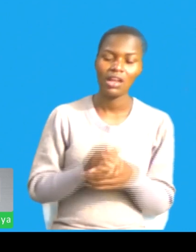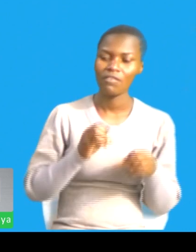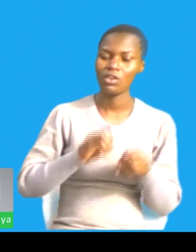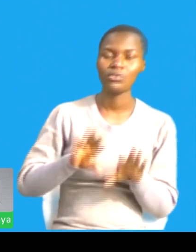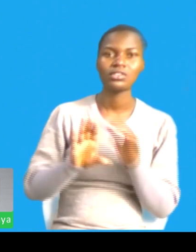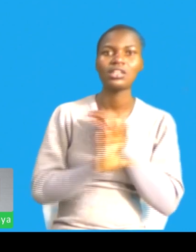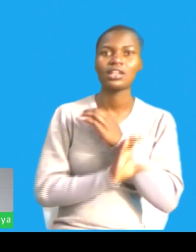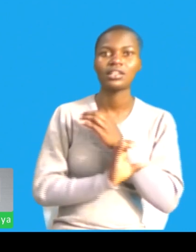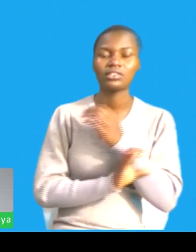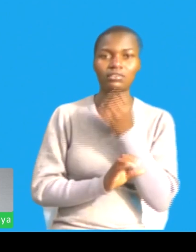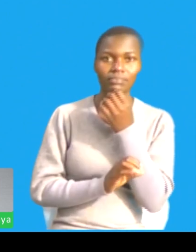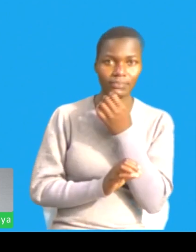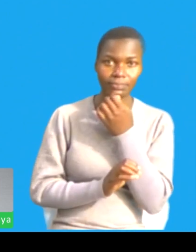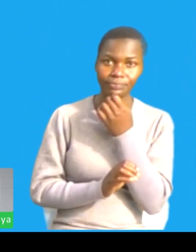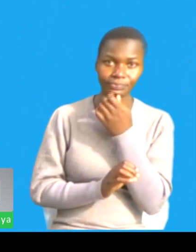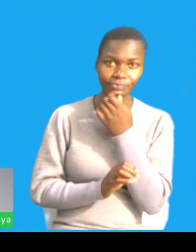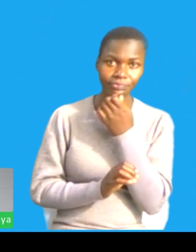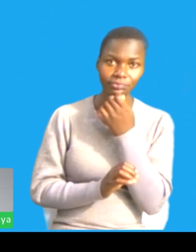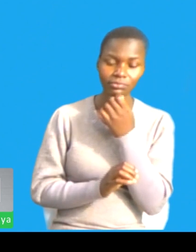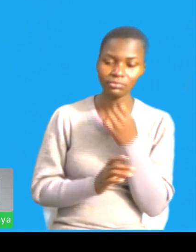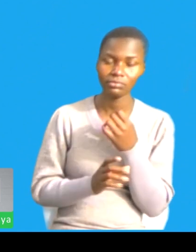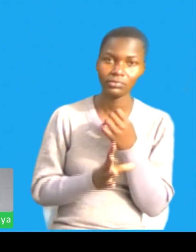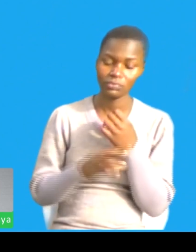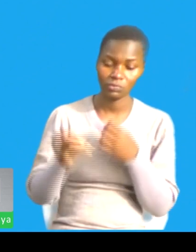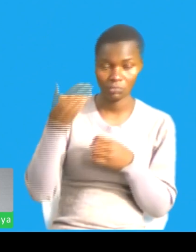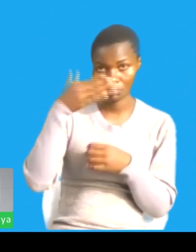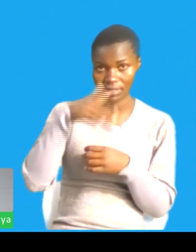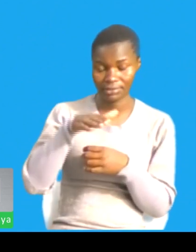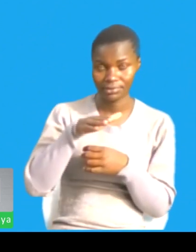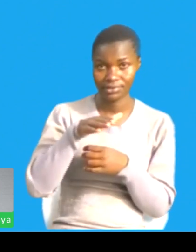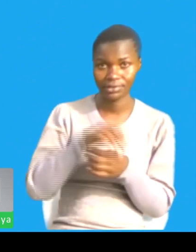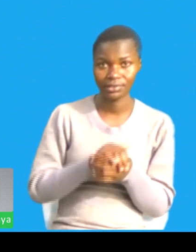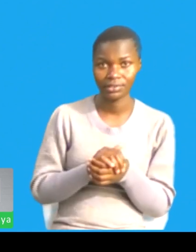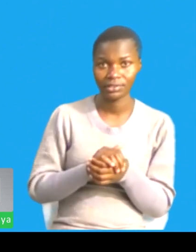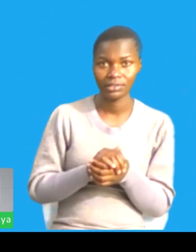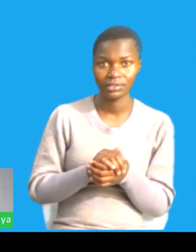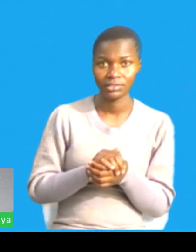Surely, Nicholas. Yes. Nipeleke bungeni. Do you know one of the bones of